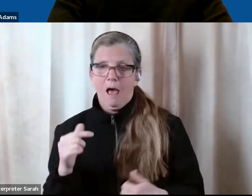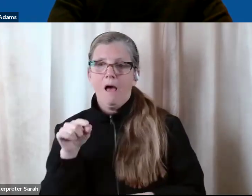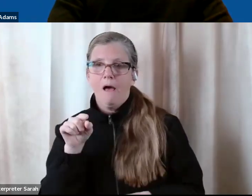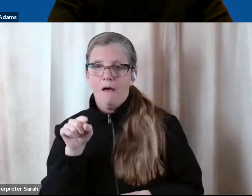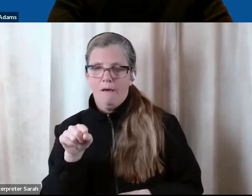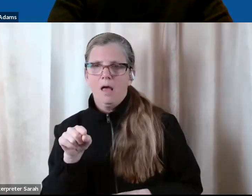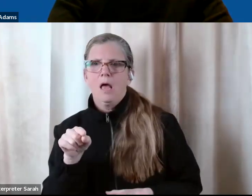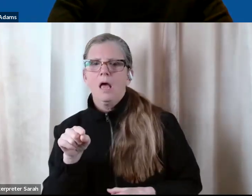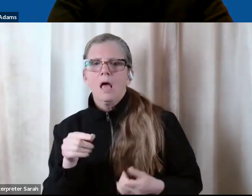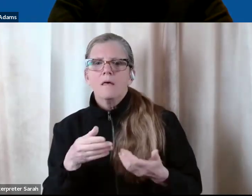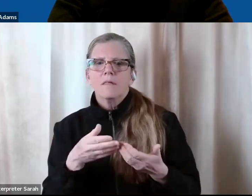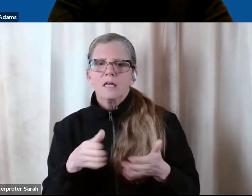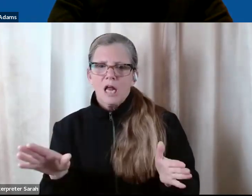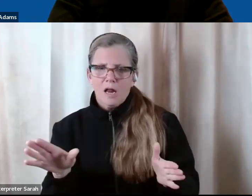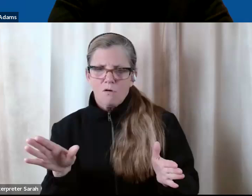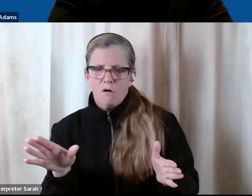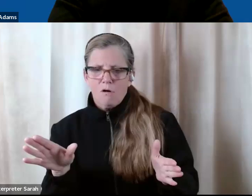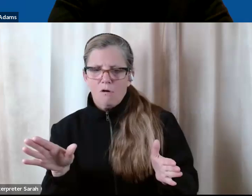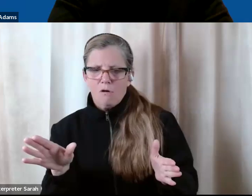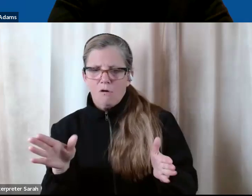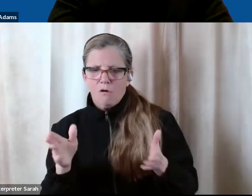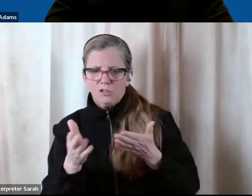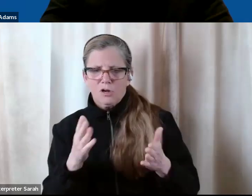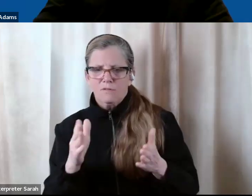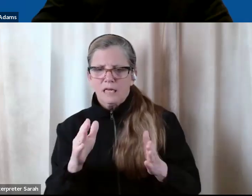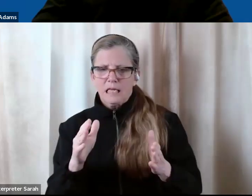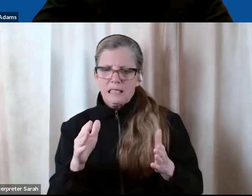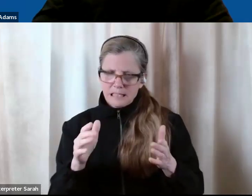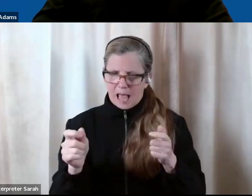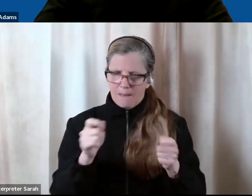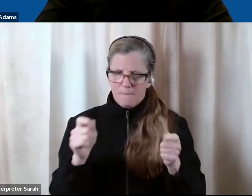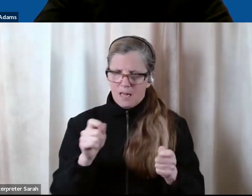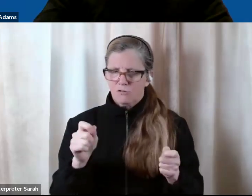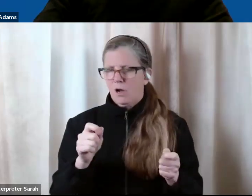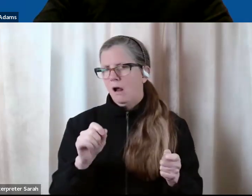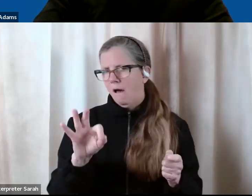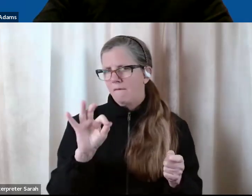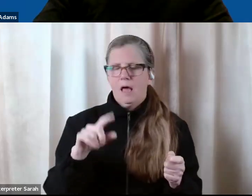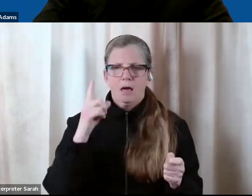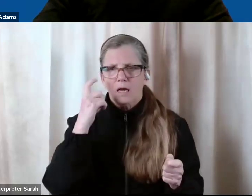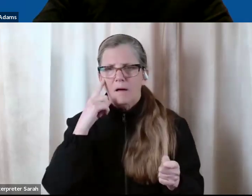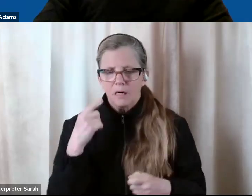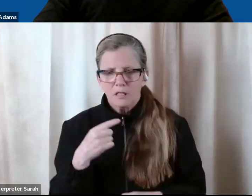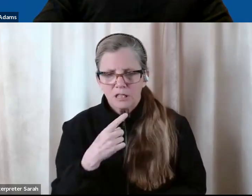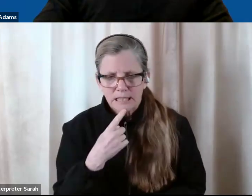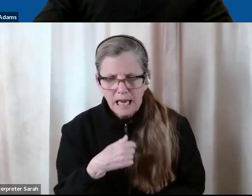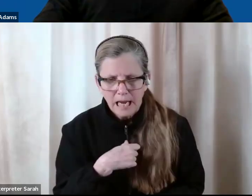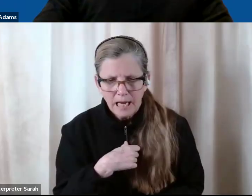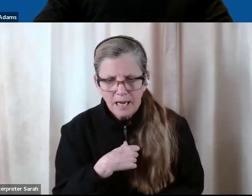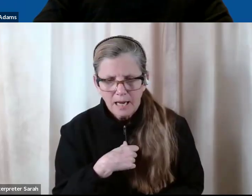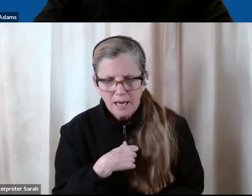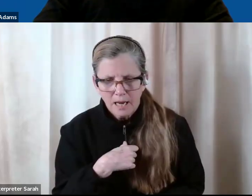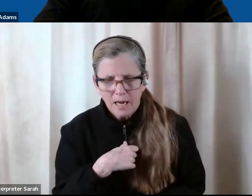Administration of the federal government knows, hey, your particular agency is not connecting. So you've got an individual that's requesting services from